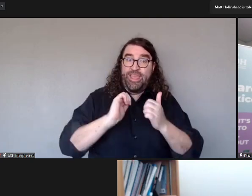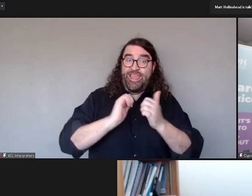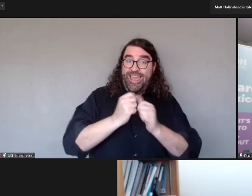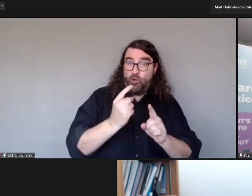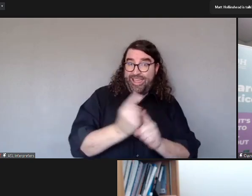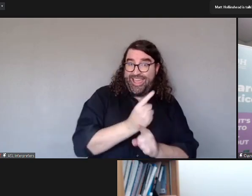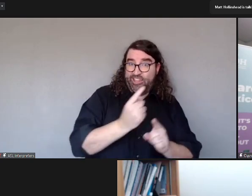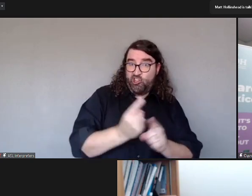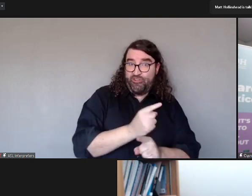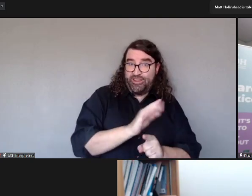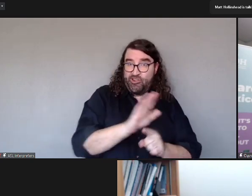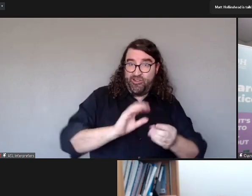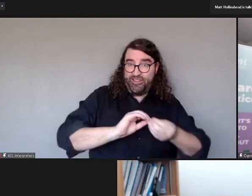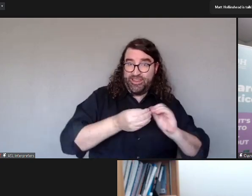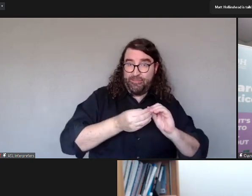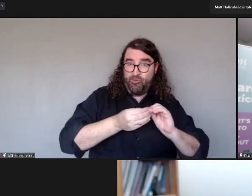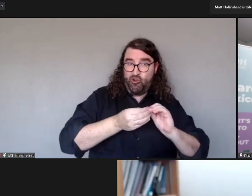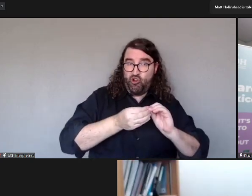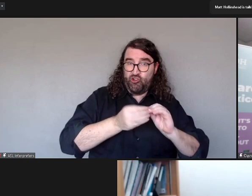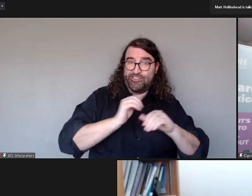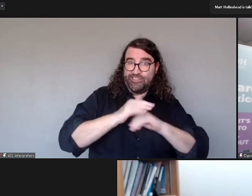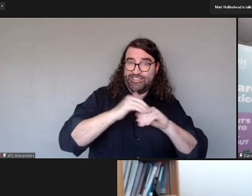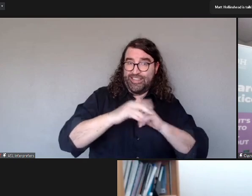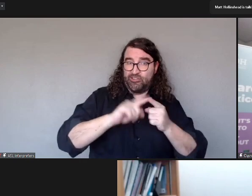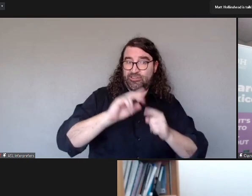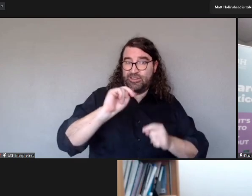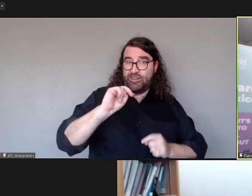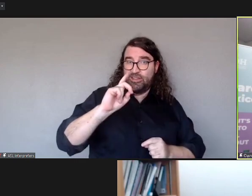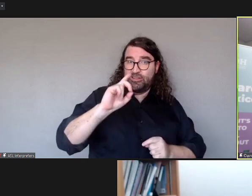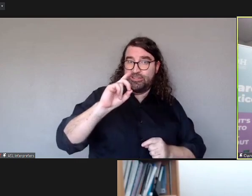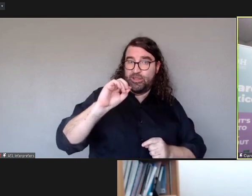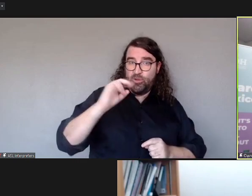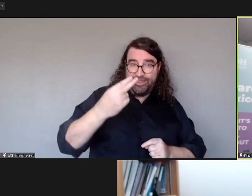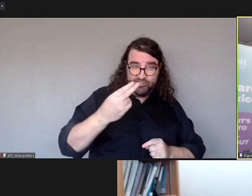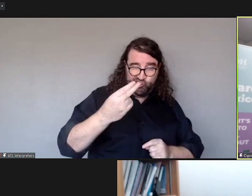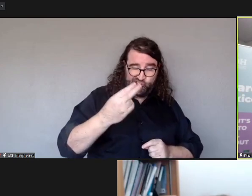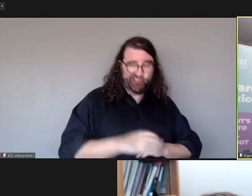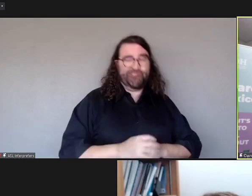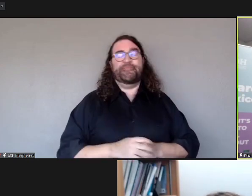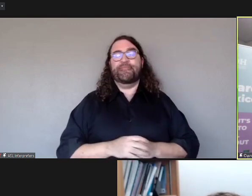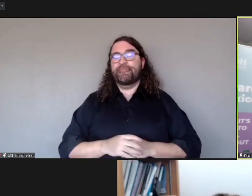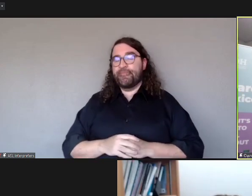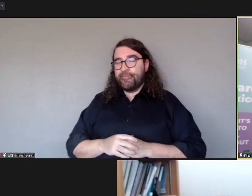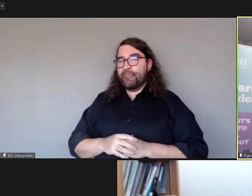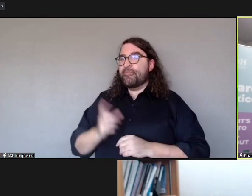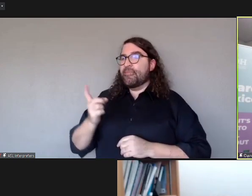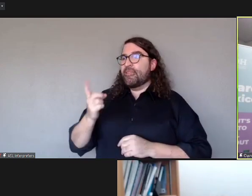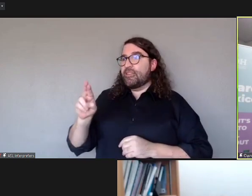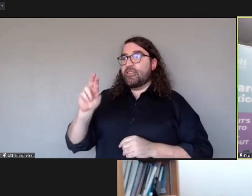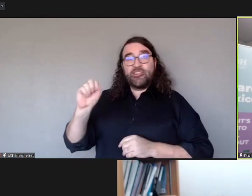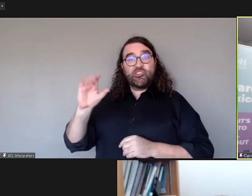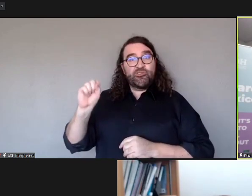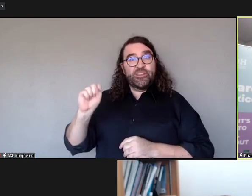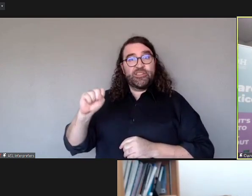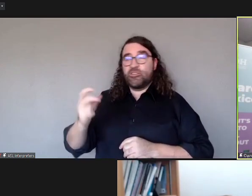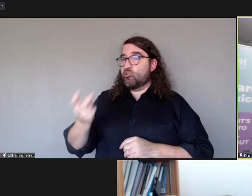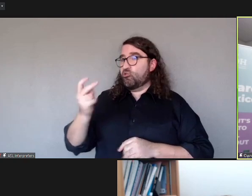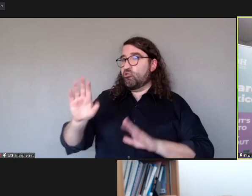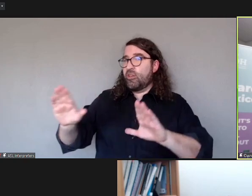that are coming into DOH? I think those are two great questions. And I'm going to